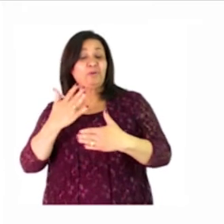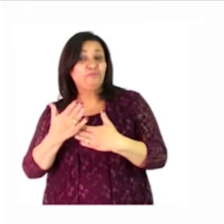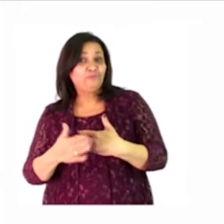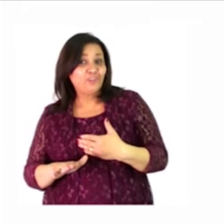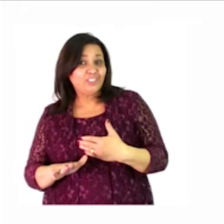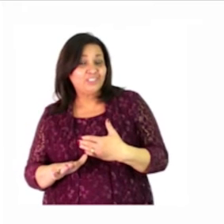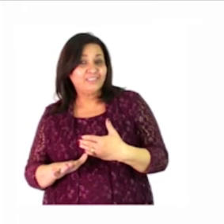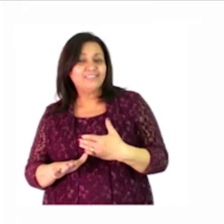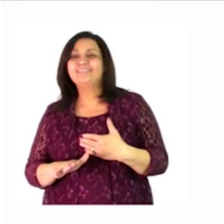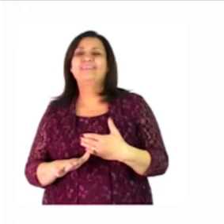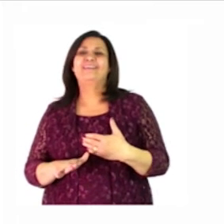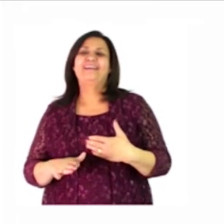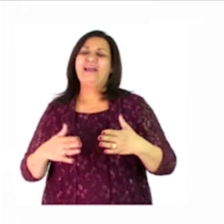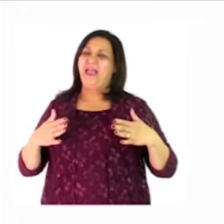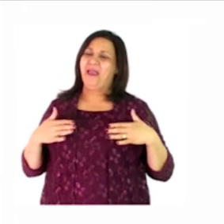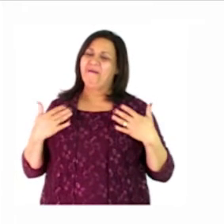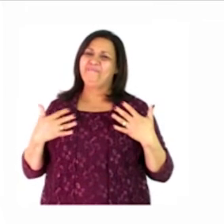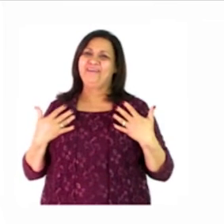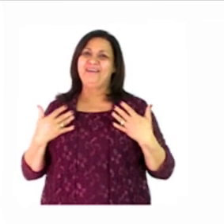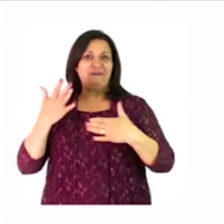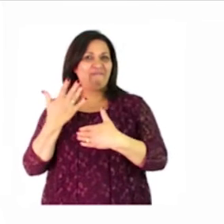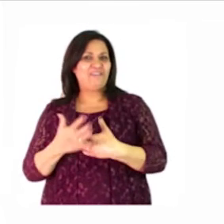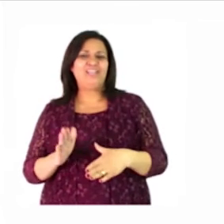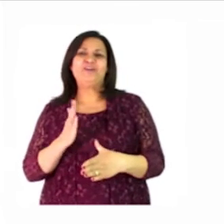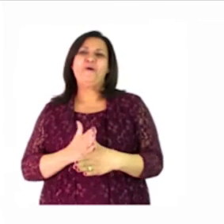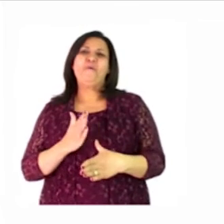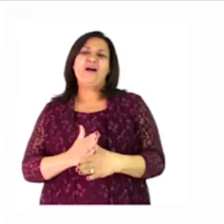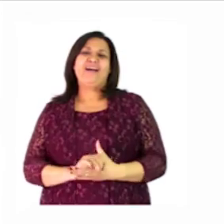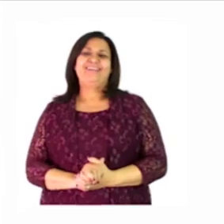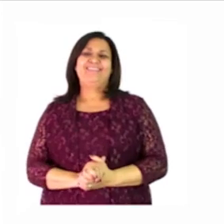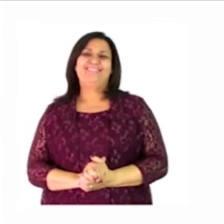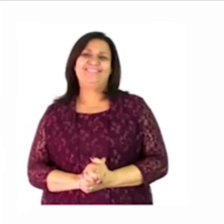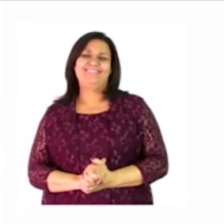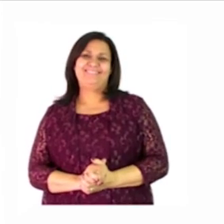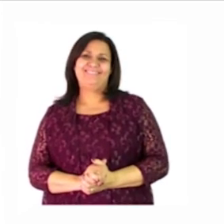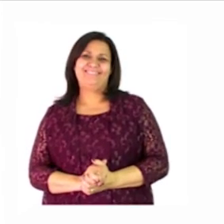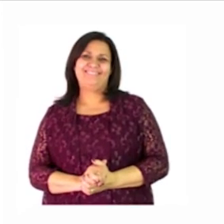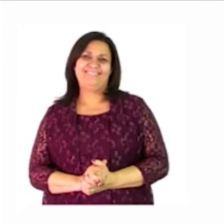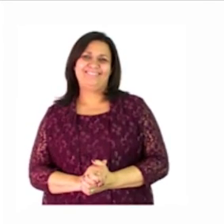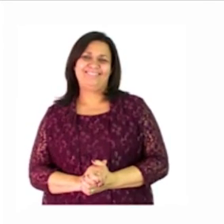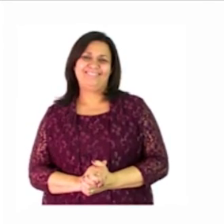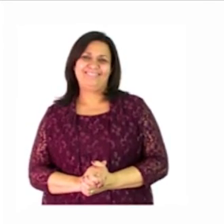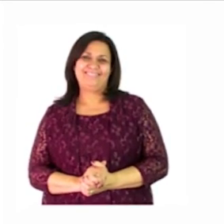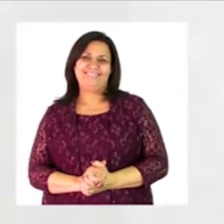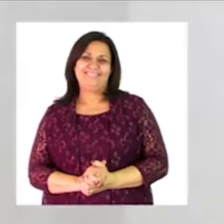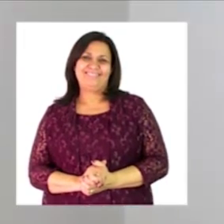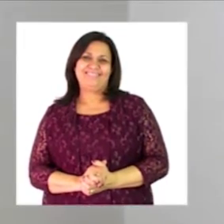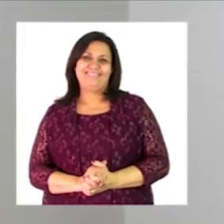done, I am glad we have completed lesson 4 for today.